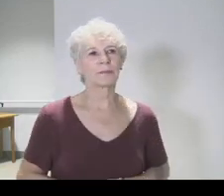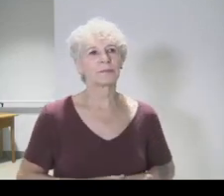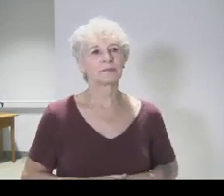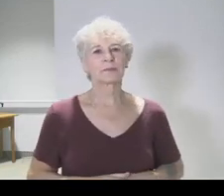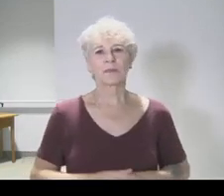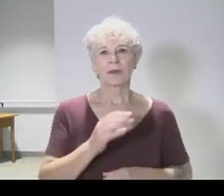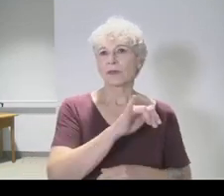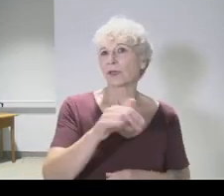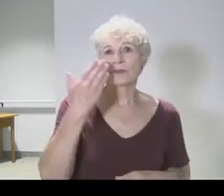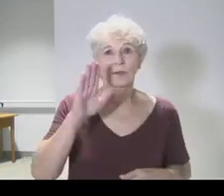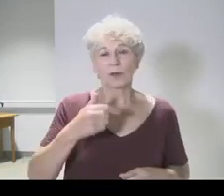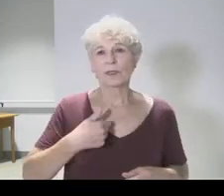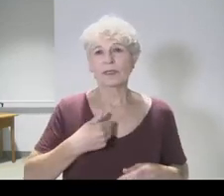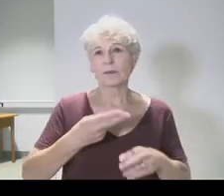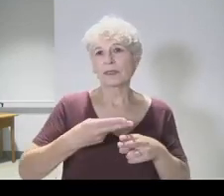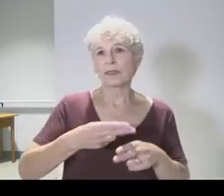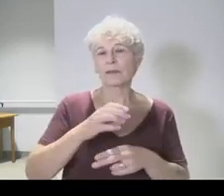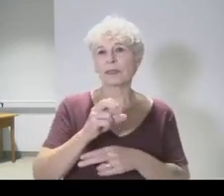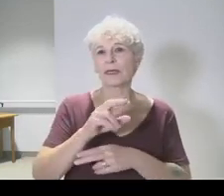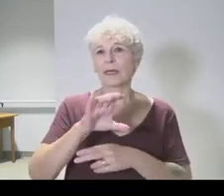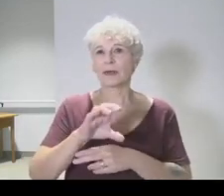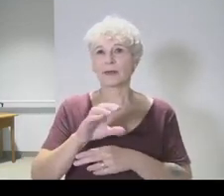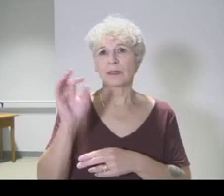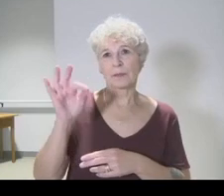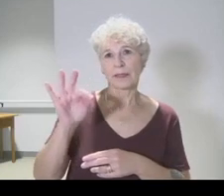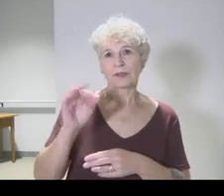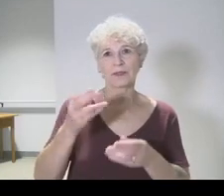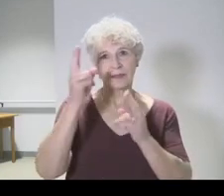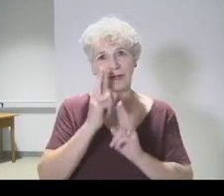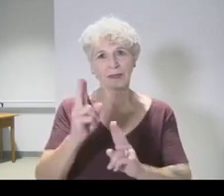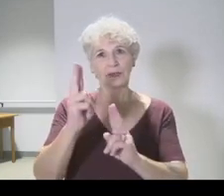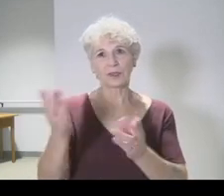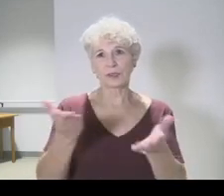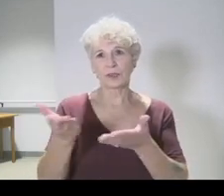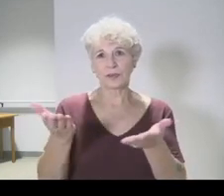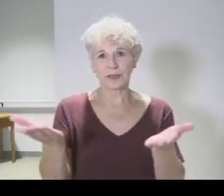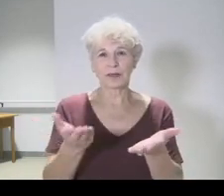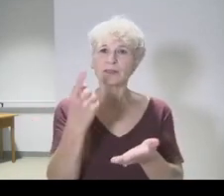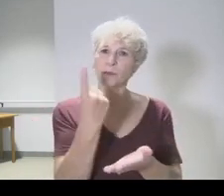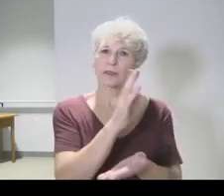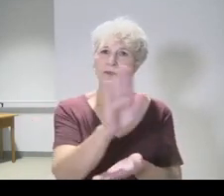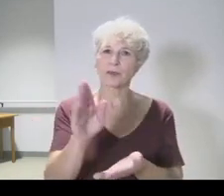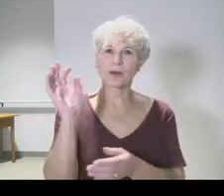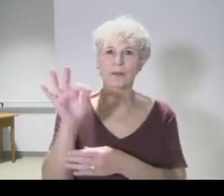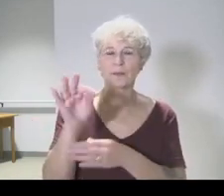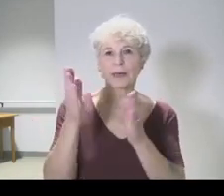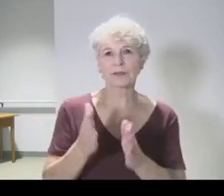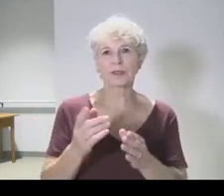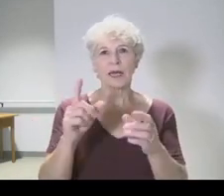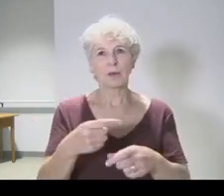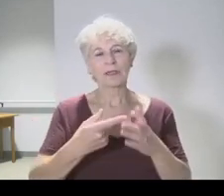For those who don't know me, my name is Eric Arvidson. It's an honor to serve as one of your pastors here at Grace. I want to start this morning